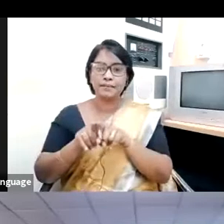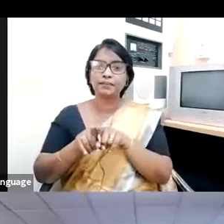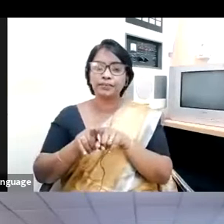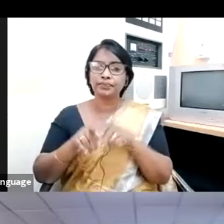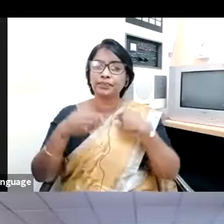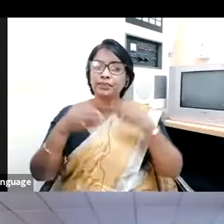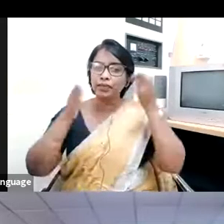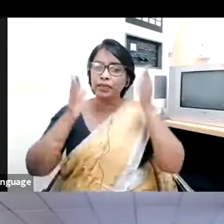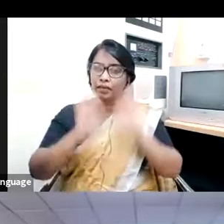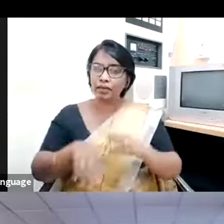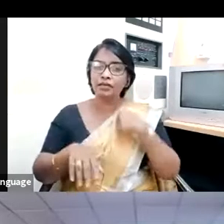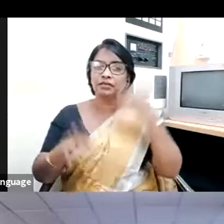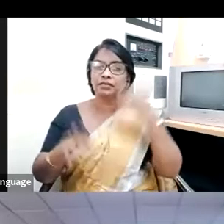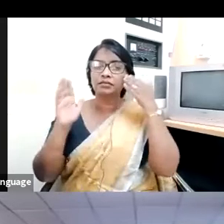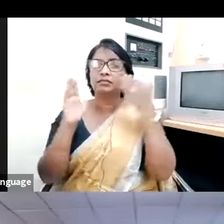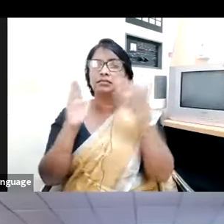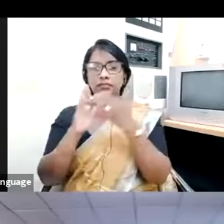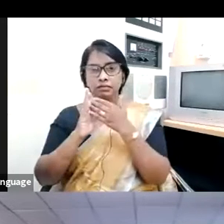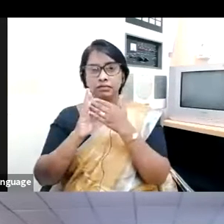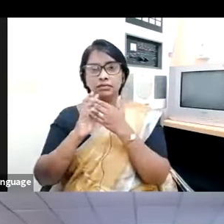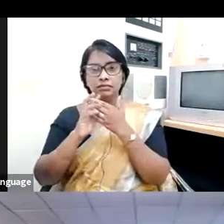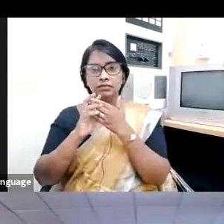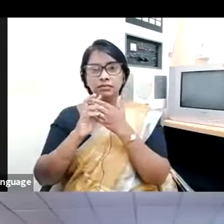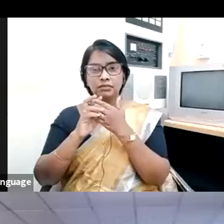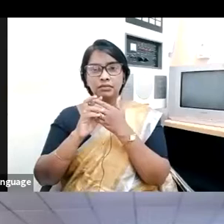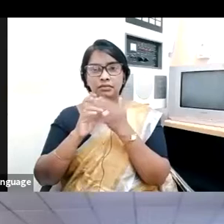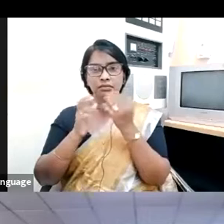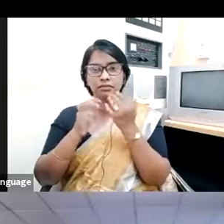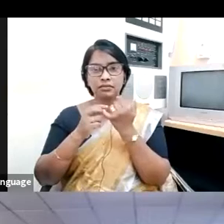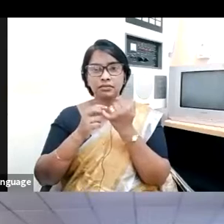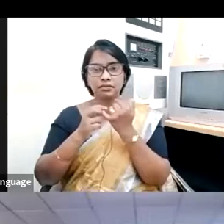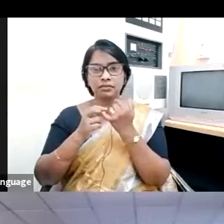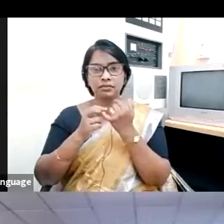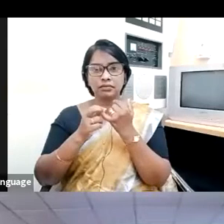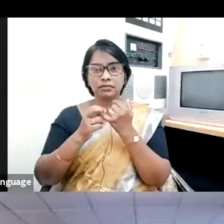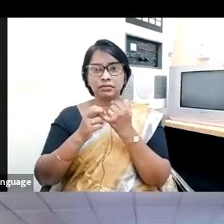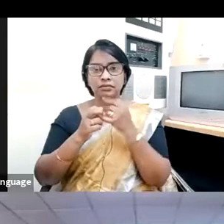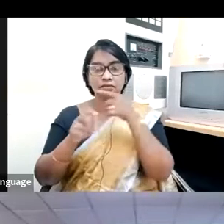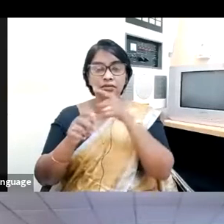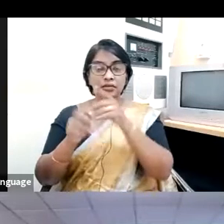1, do what you have to do and do it with urgency by